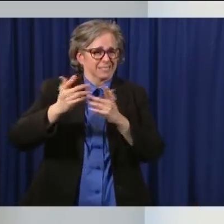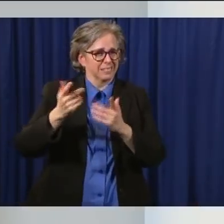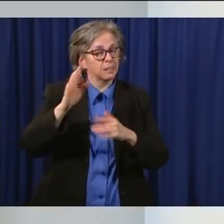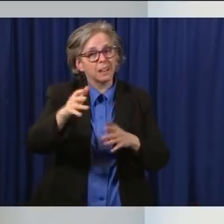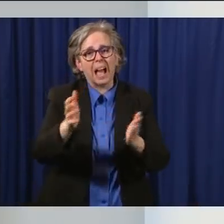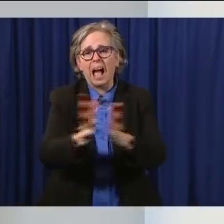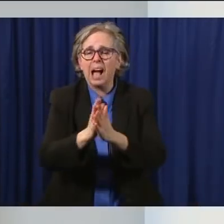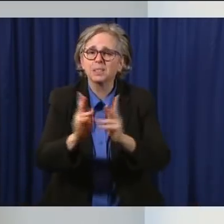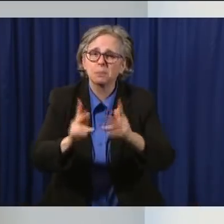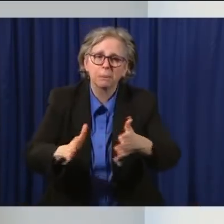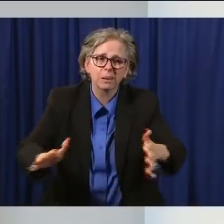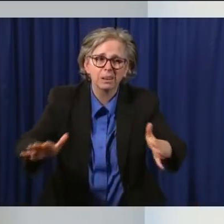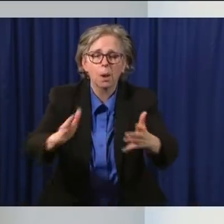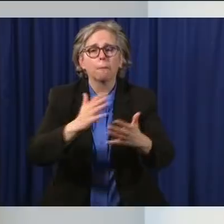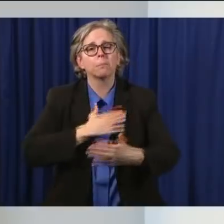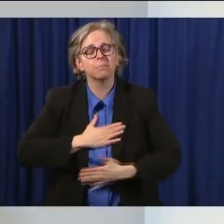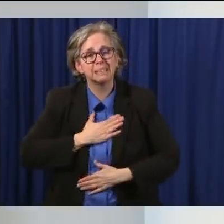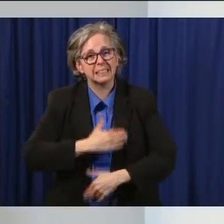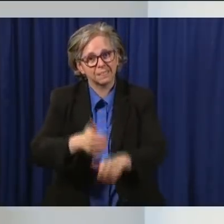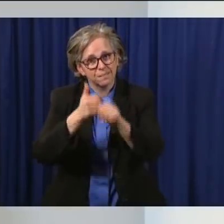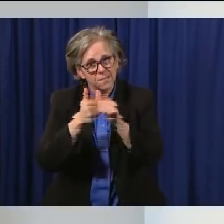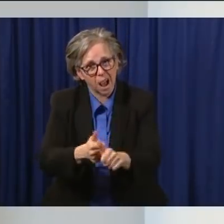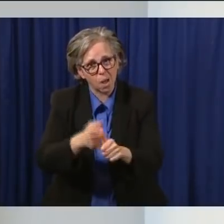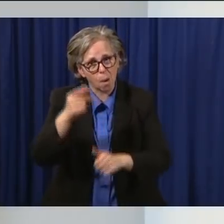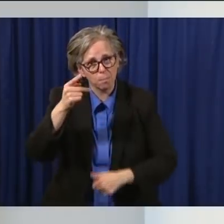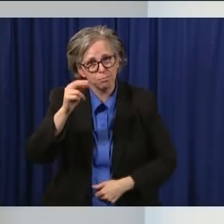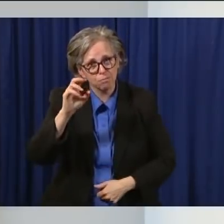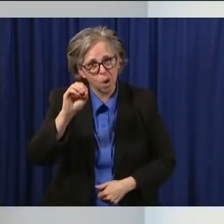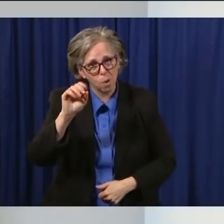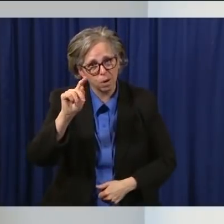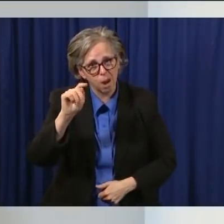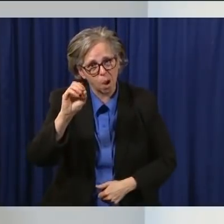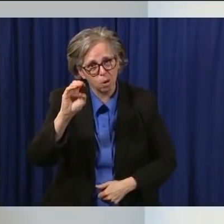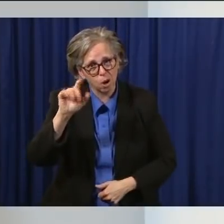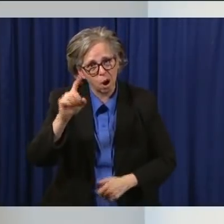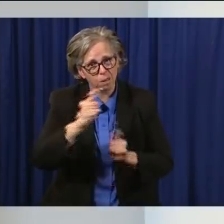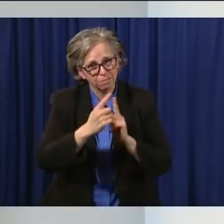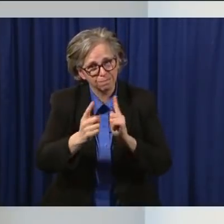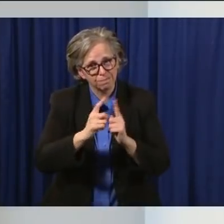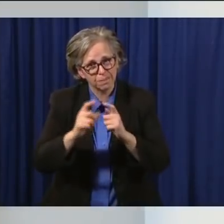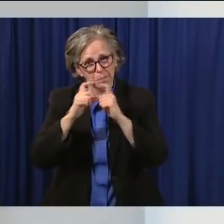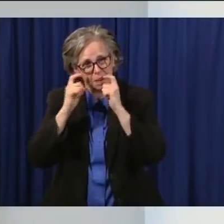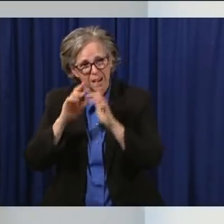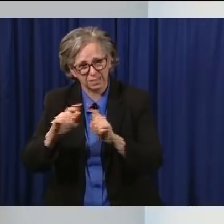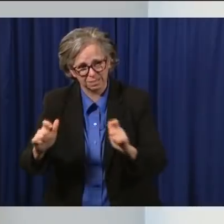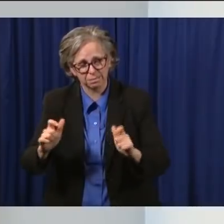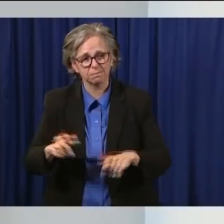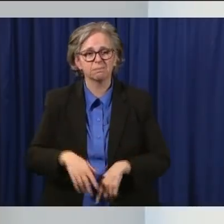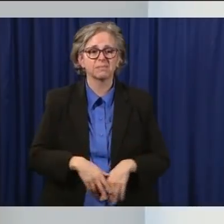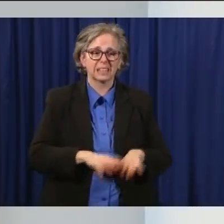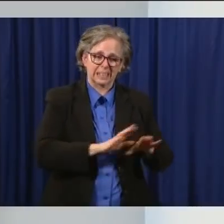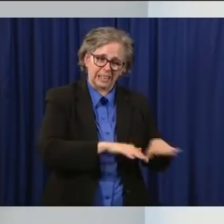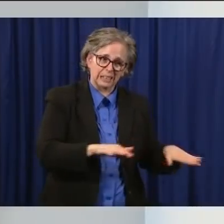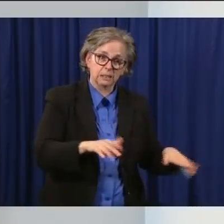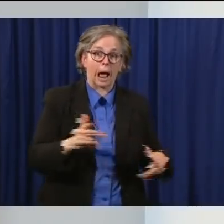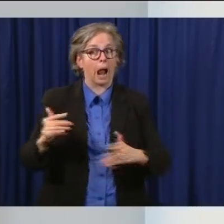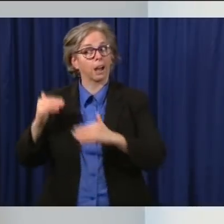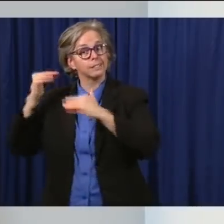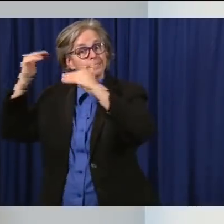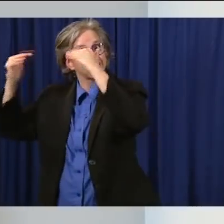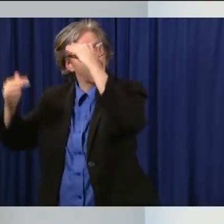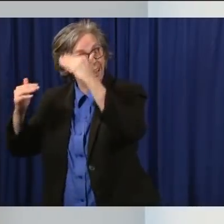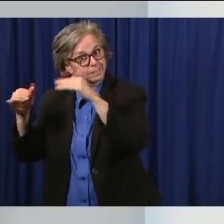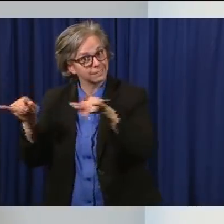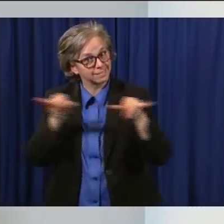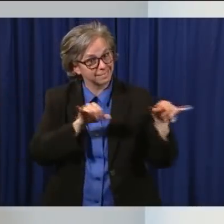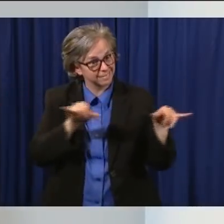different settings. Each one of these, including for kids and adults, was set with a standard of knowing what we can